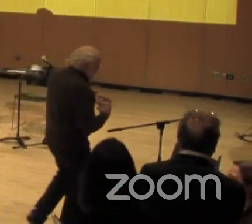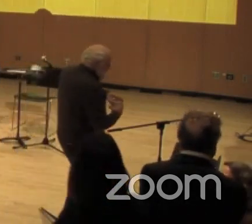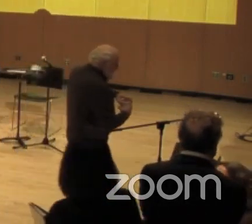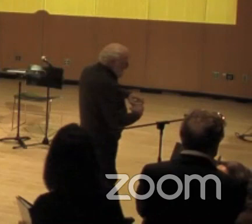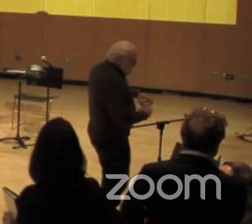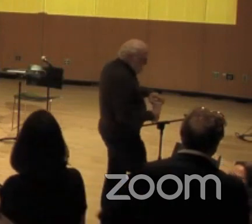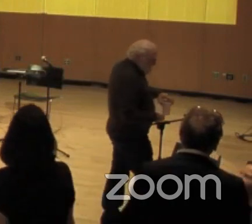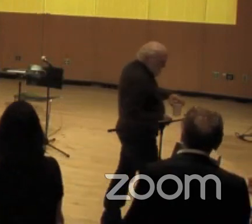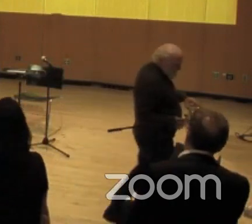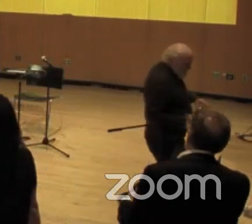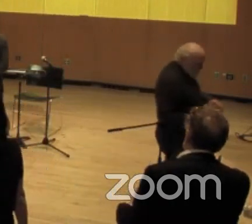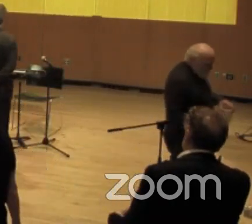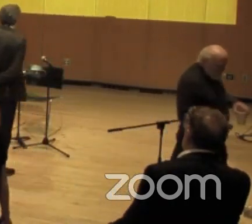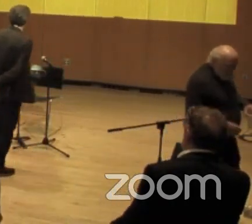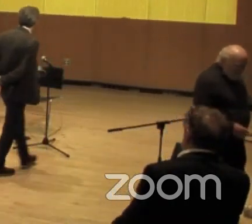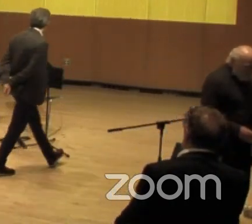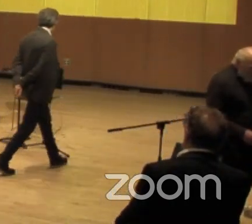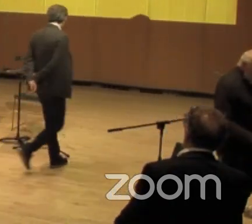e